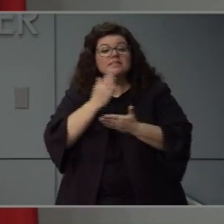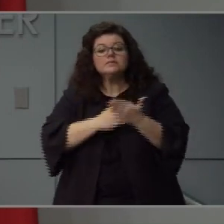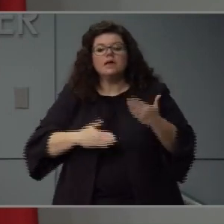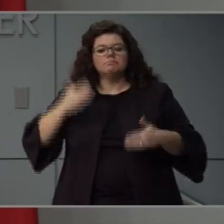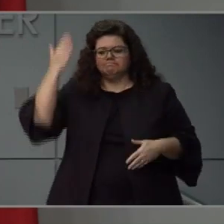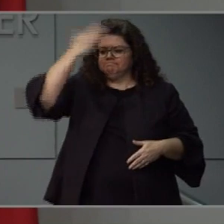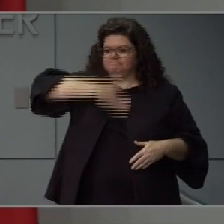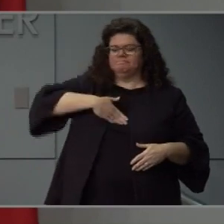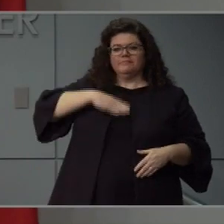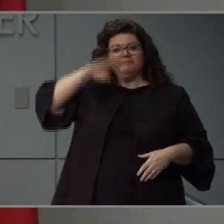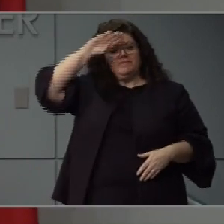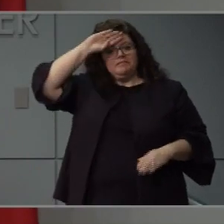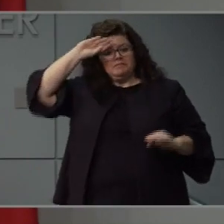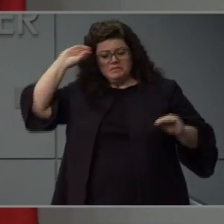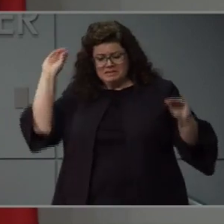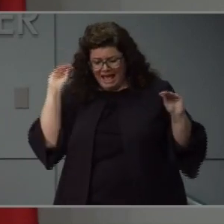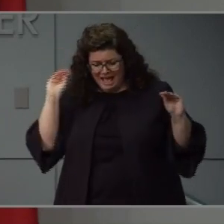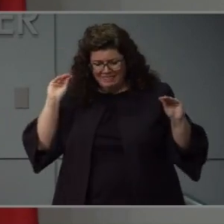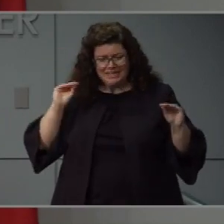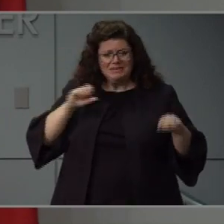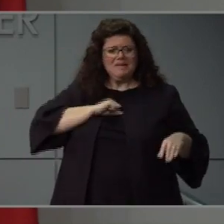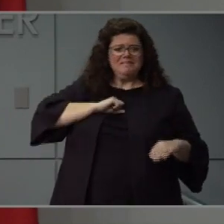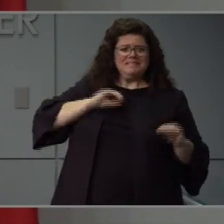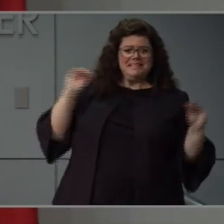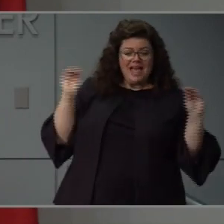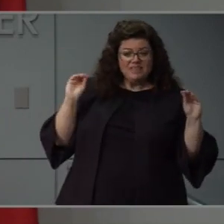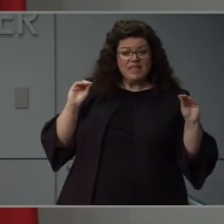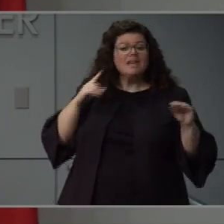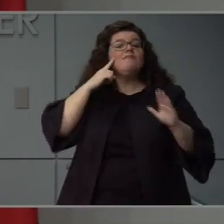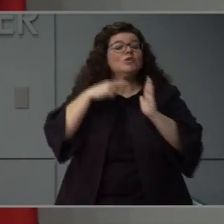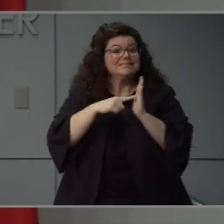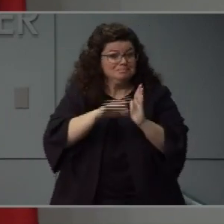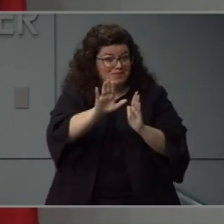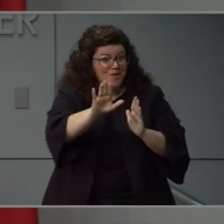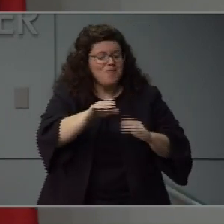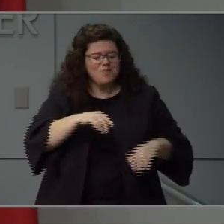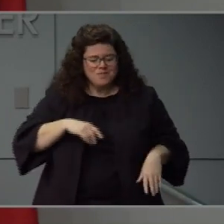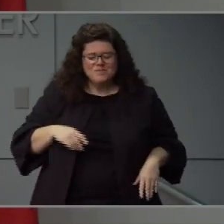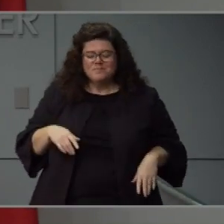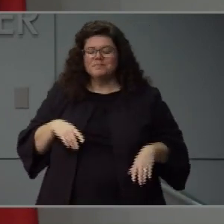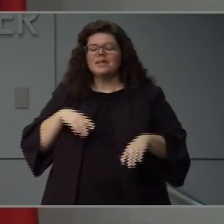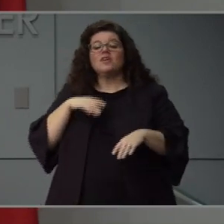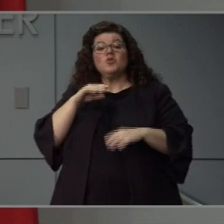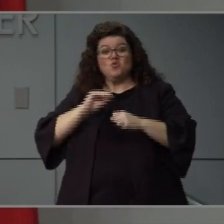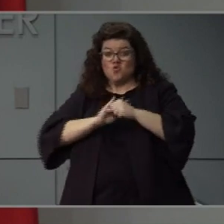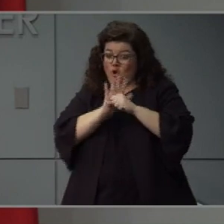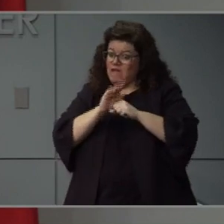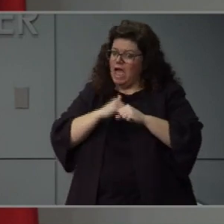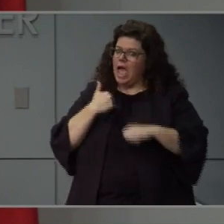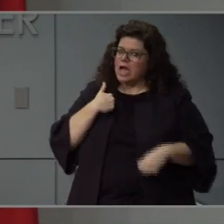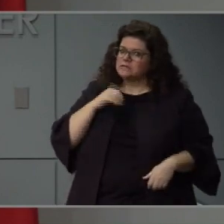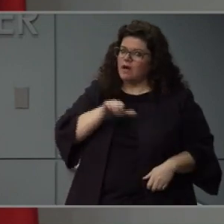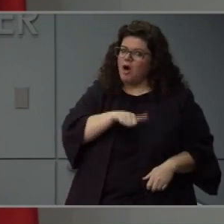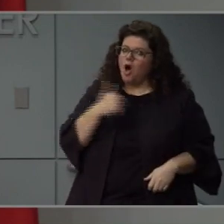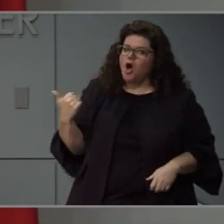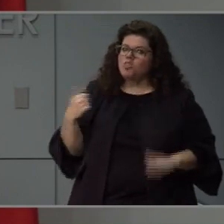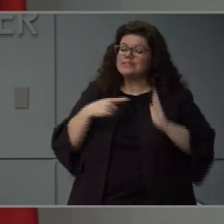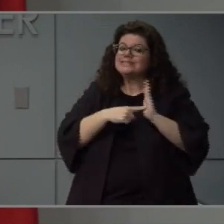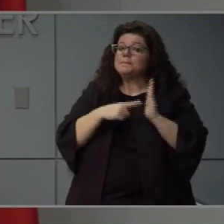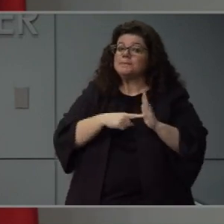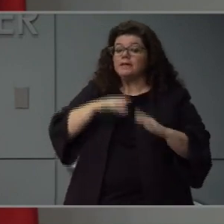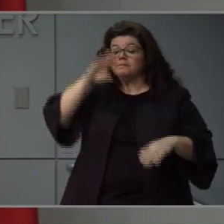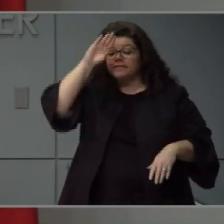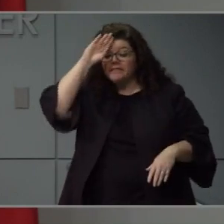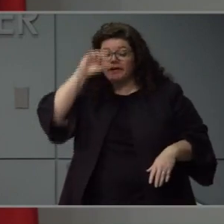a different profile of symptoms. For example, we know COVID-19 has some more non-specific symptoms like headache or muscle